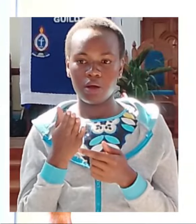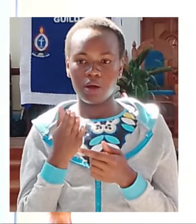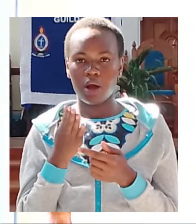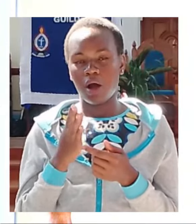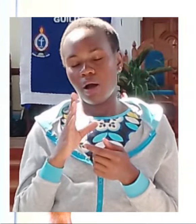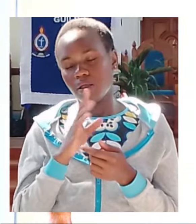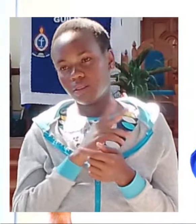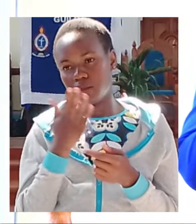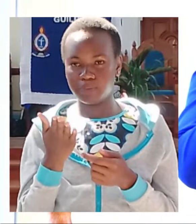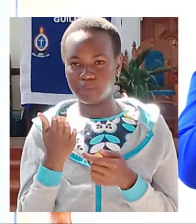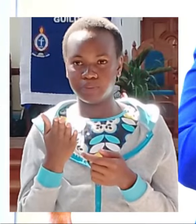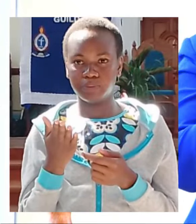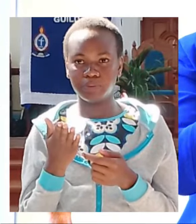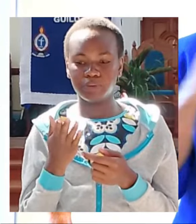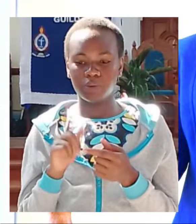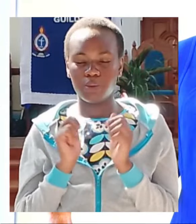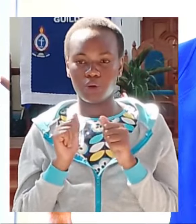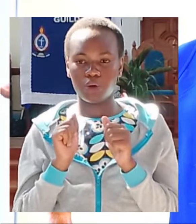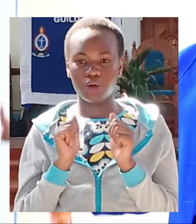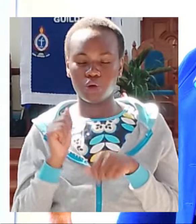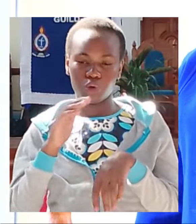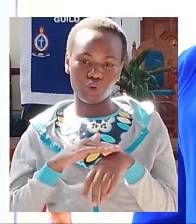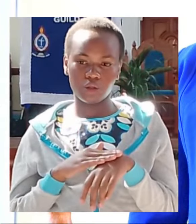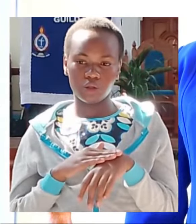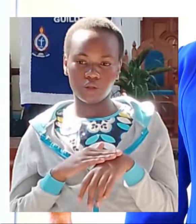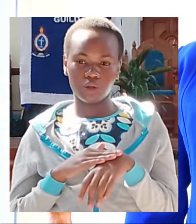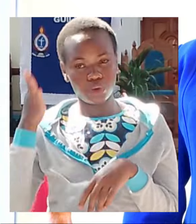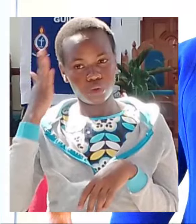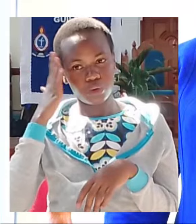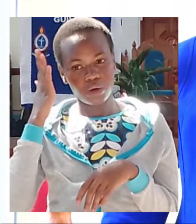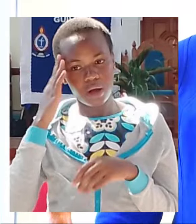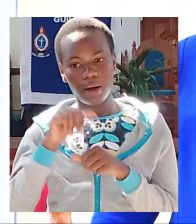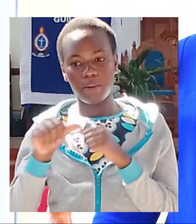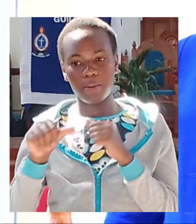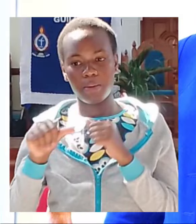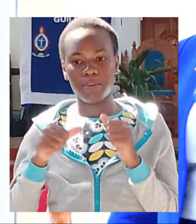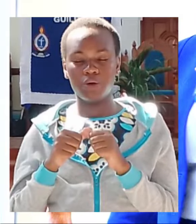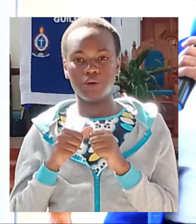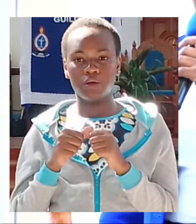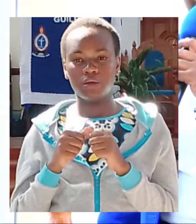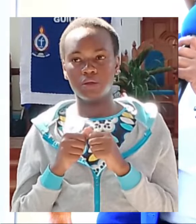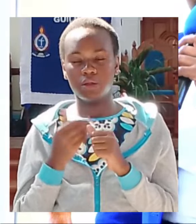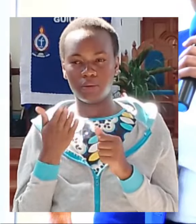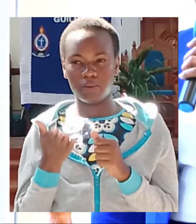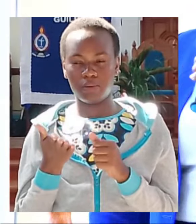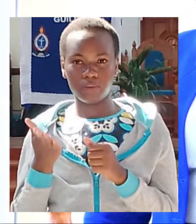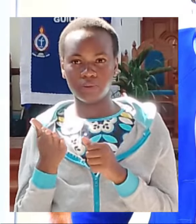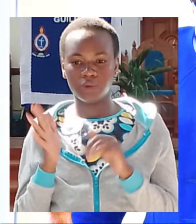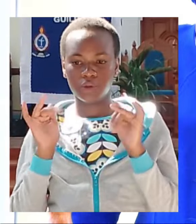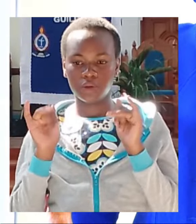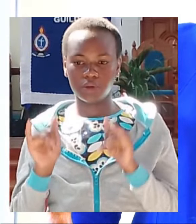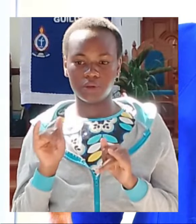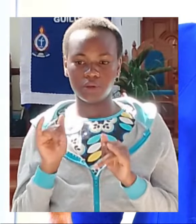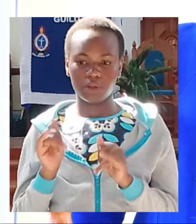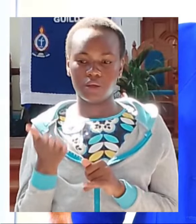zetu. And it is good that we acknowledge that in this era that we are living